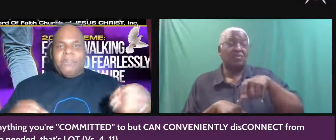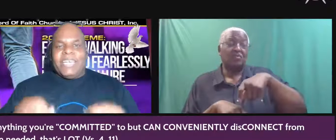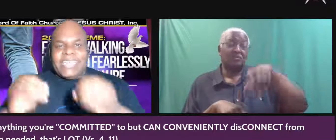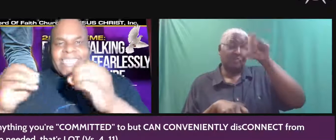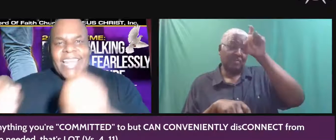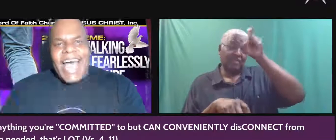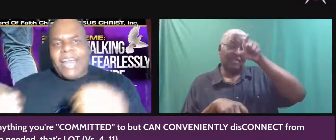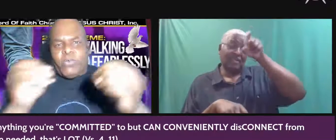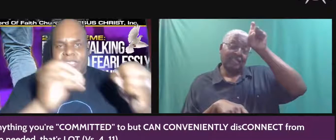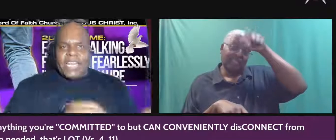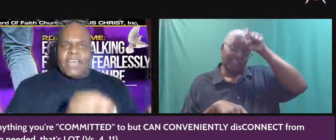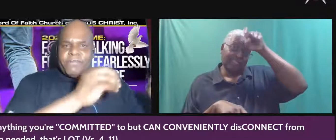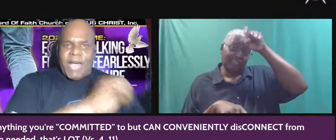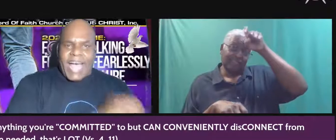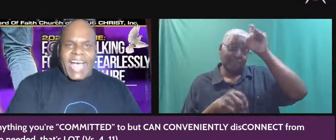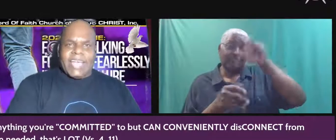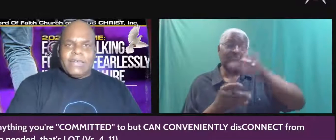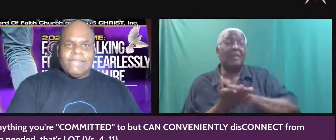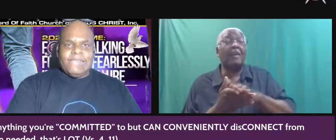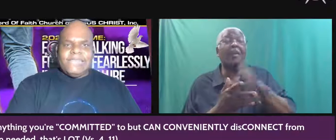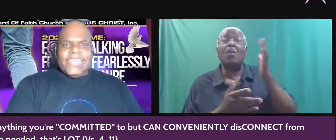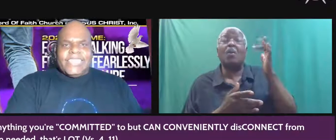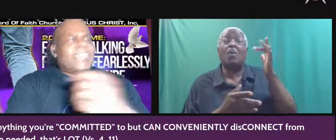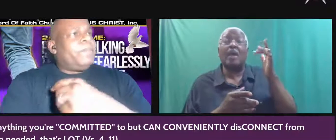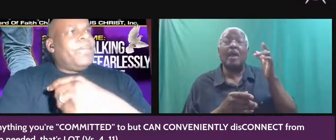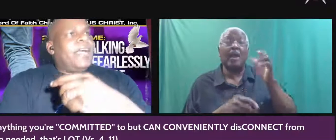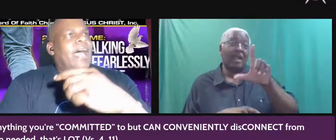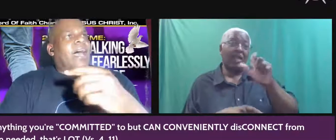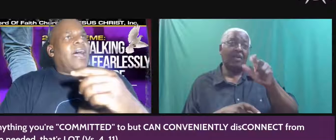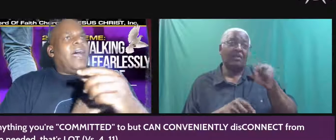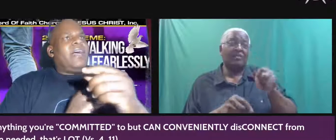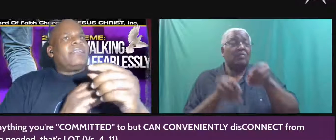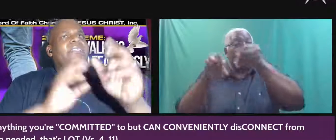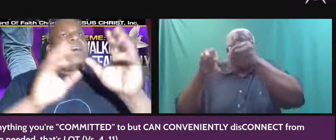Lot because Lot was left behind. See,